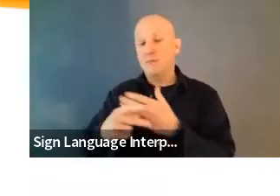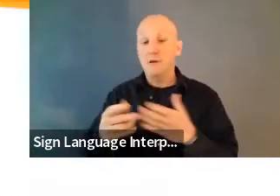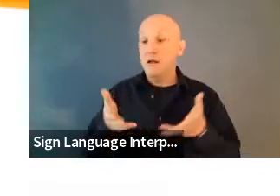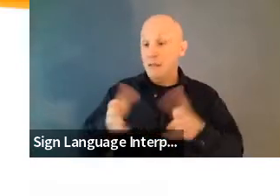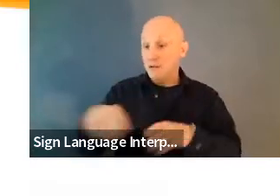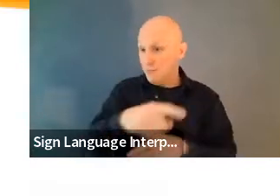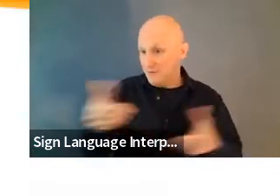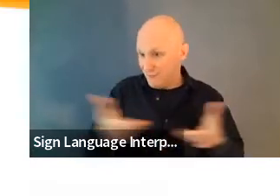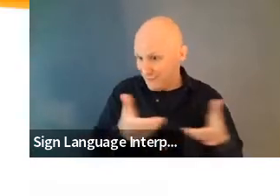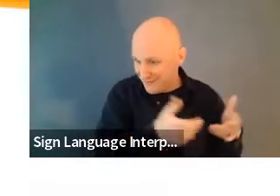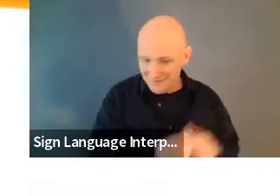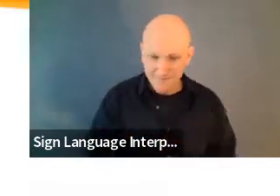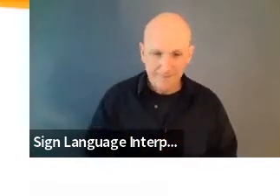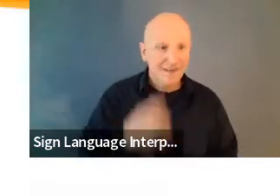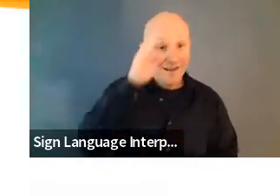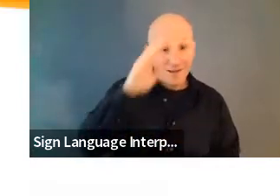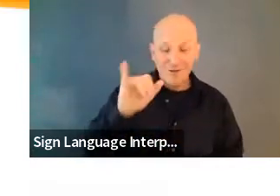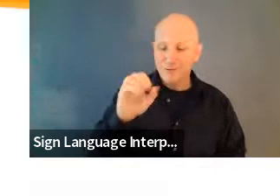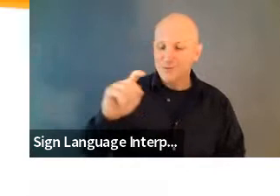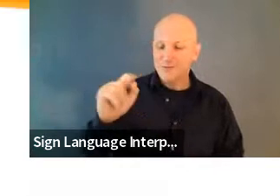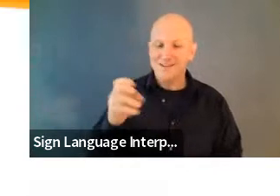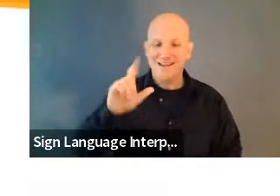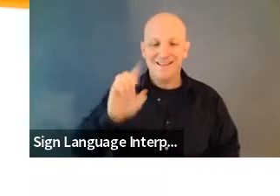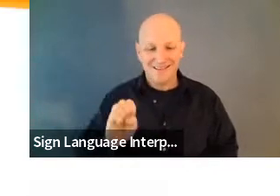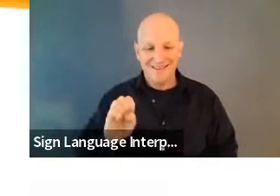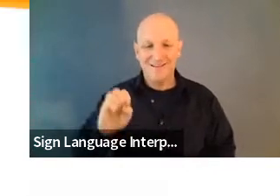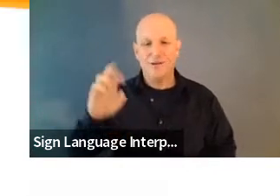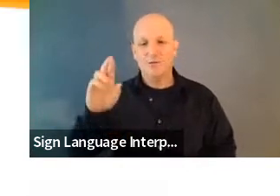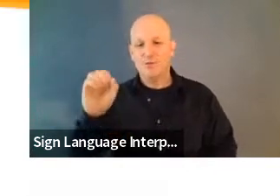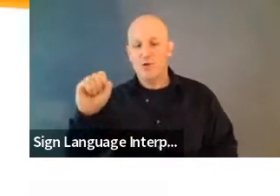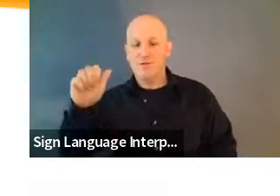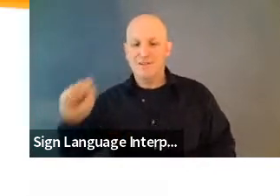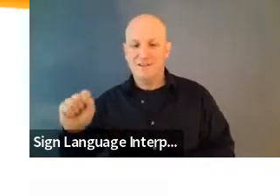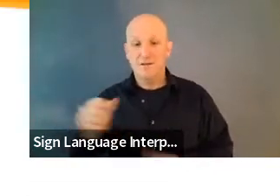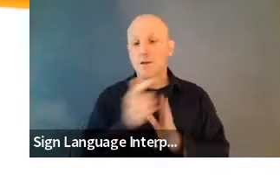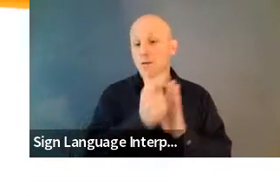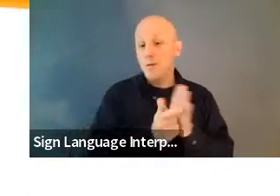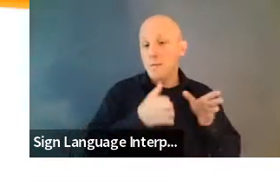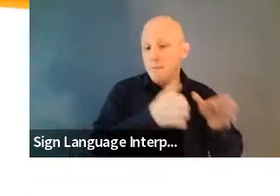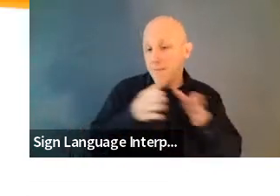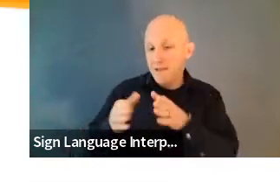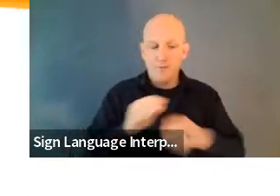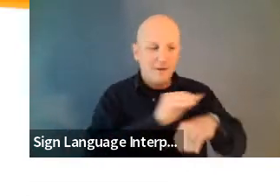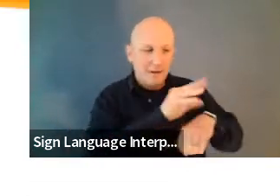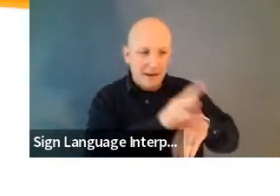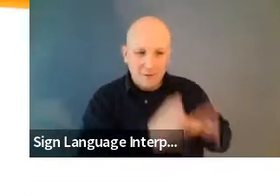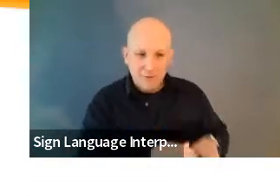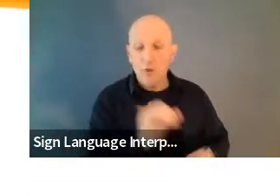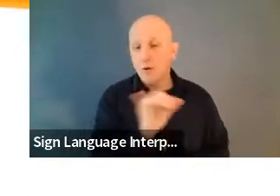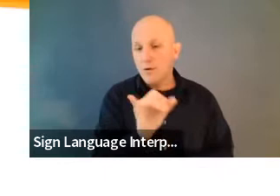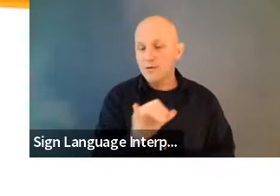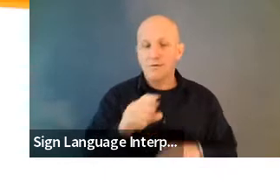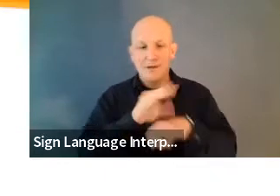Hi, everyone. My name is Lucely Rosas, and I am the Law Pathways Counselor, and I also teach Counseling 53 and Counseling 54 for